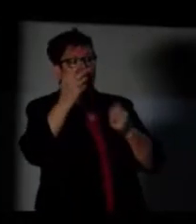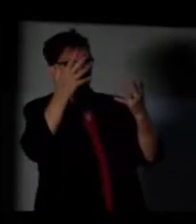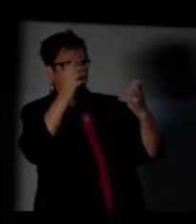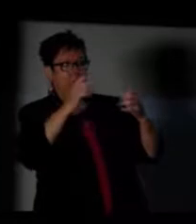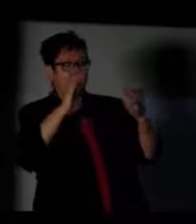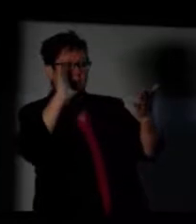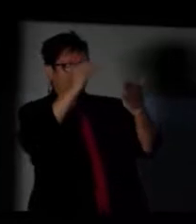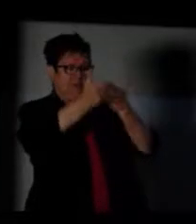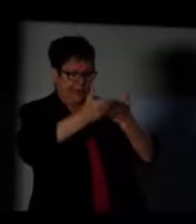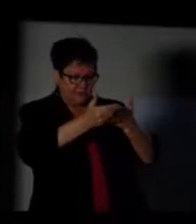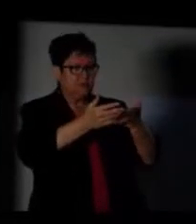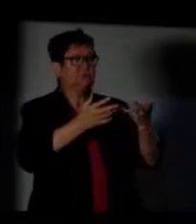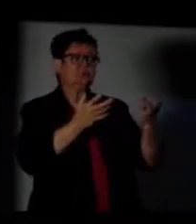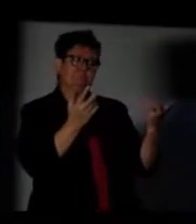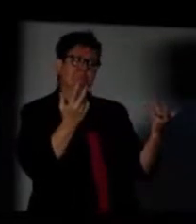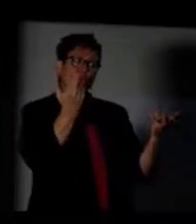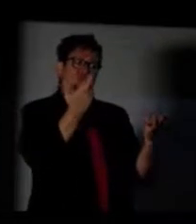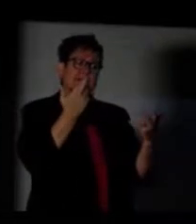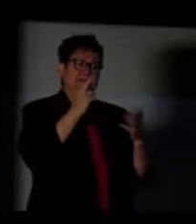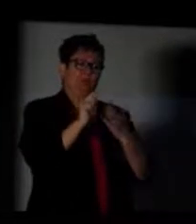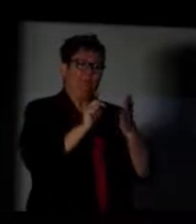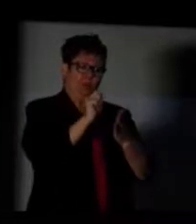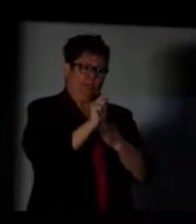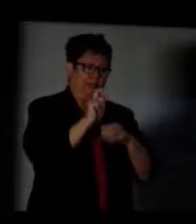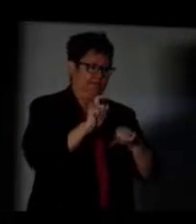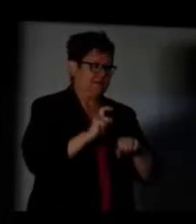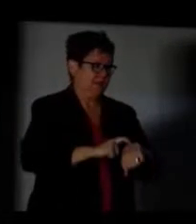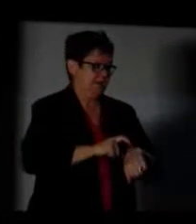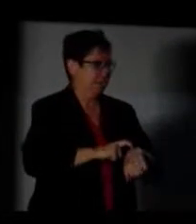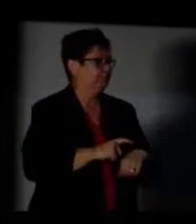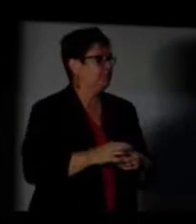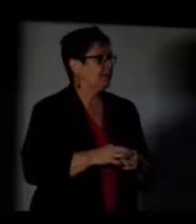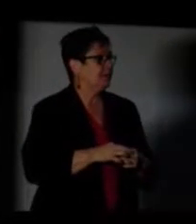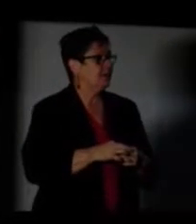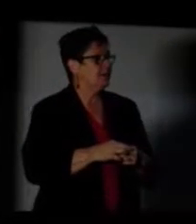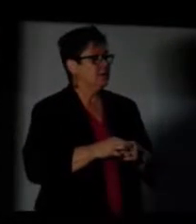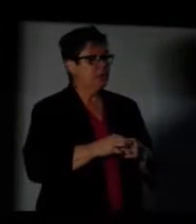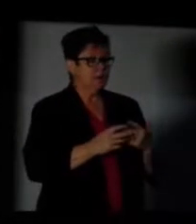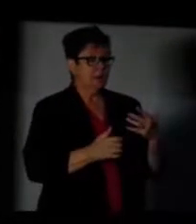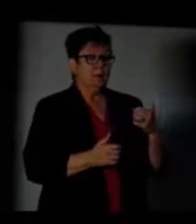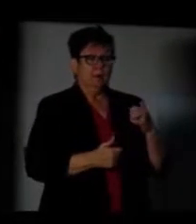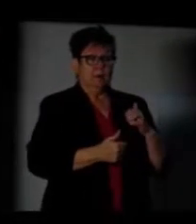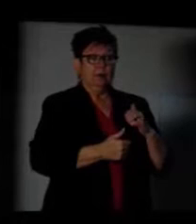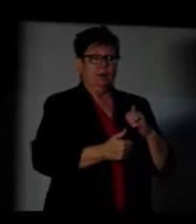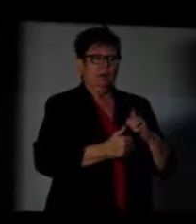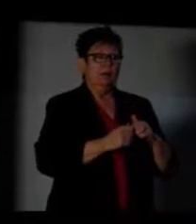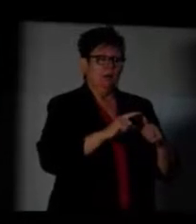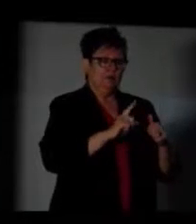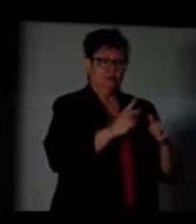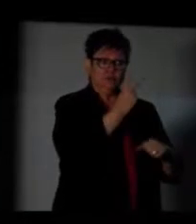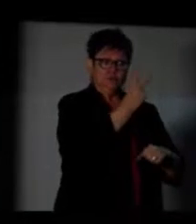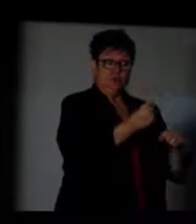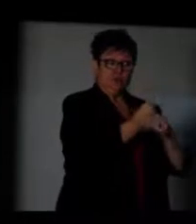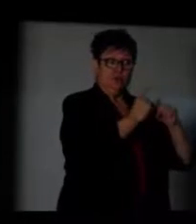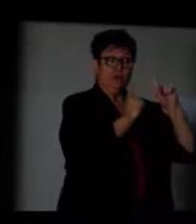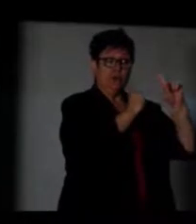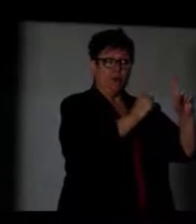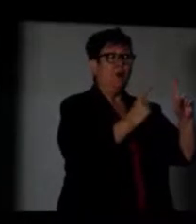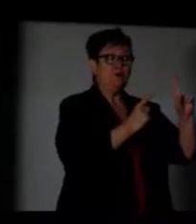to in a reasonable period of time. We've achieved most of the goals within the first 2 years. We're now in that